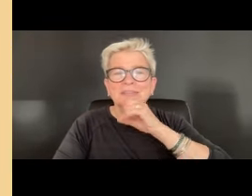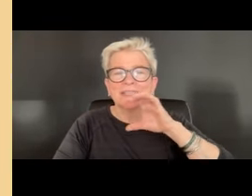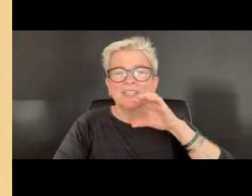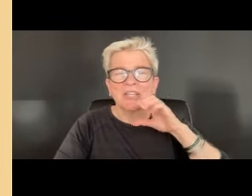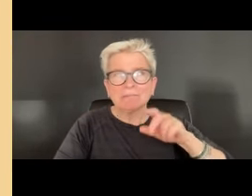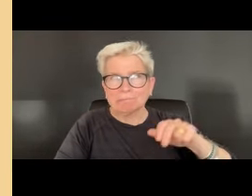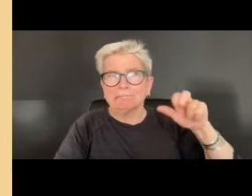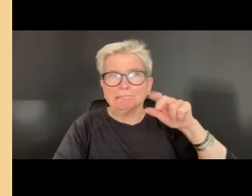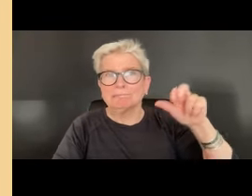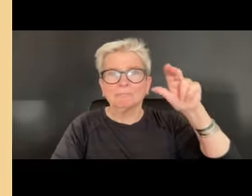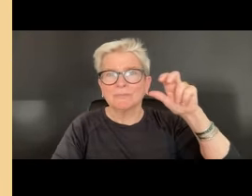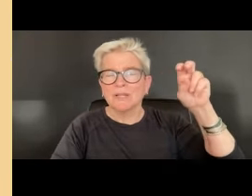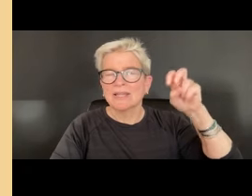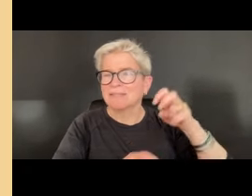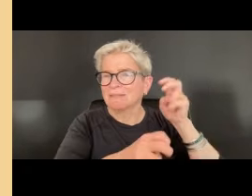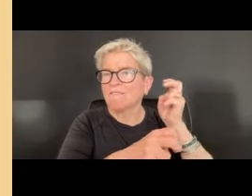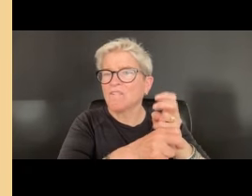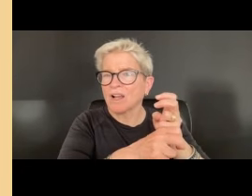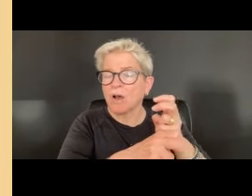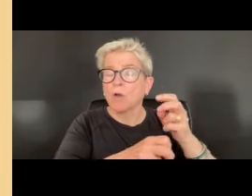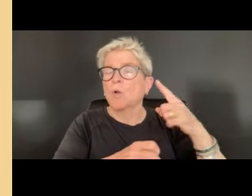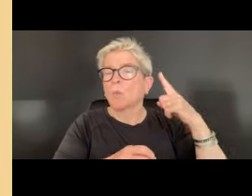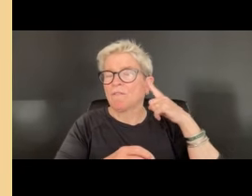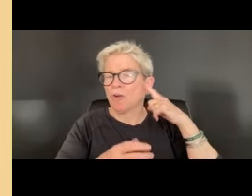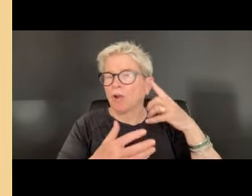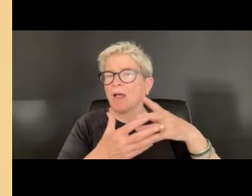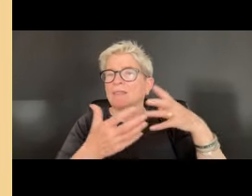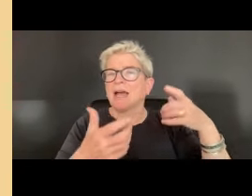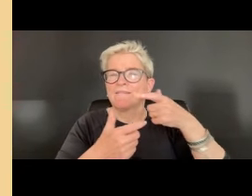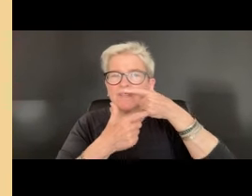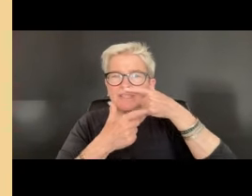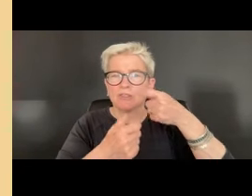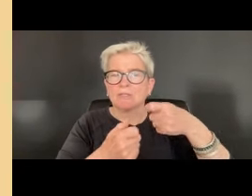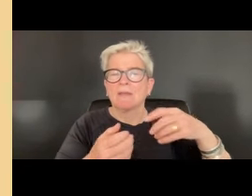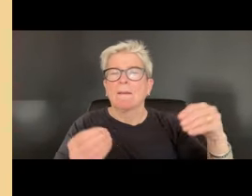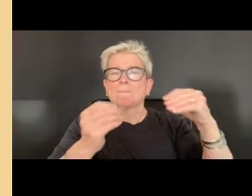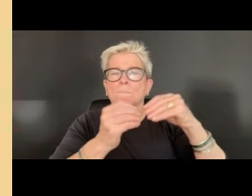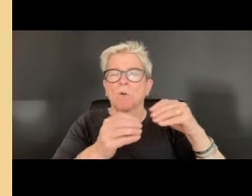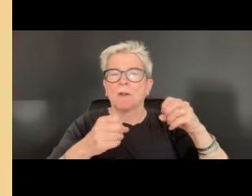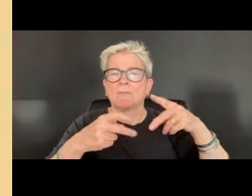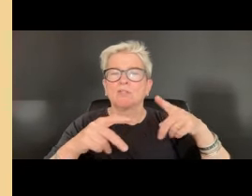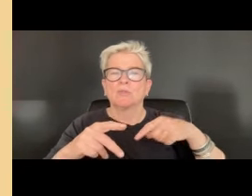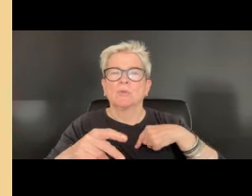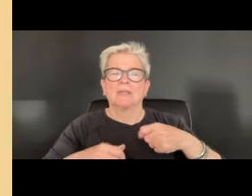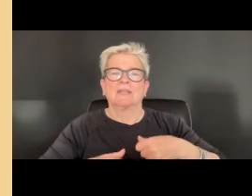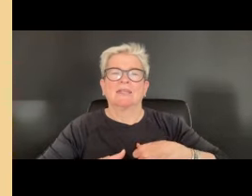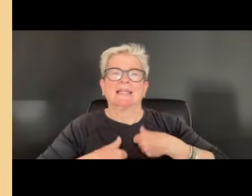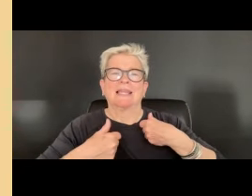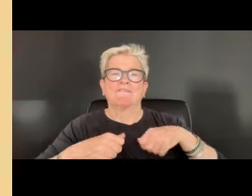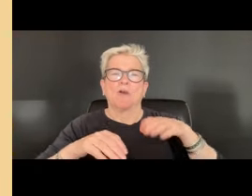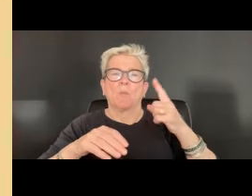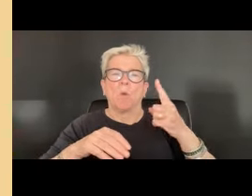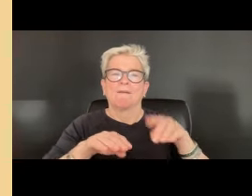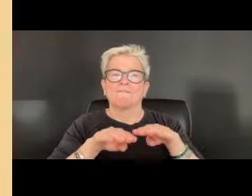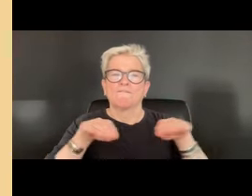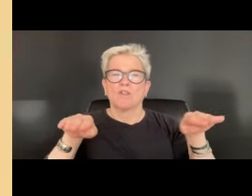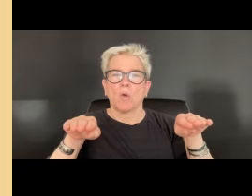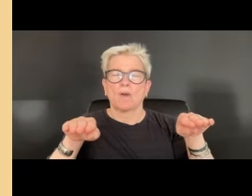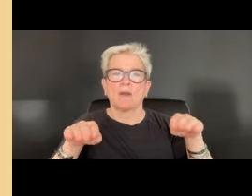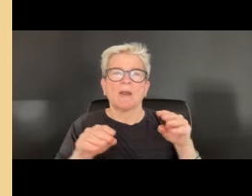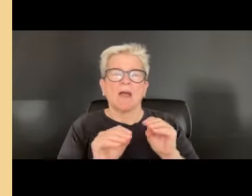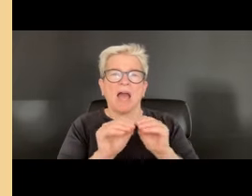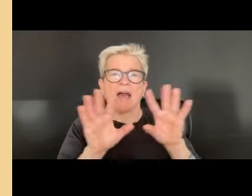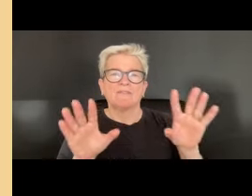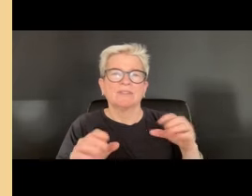Yes, we've heard a lot of interest in more opportunities to live on one floor. Obviously, in neighborhood